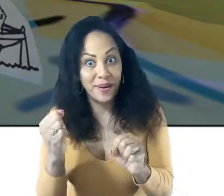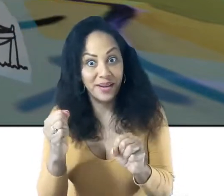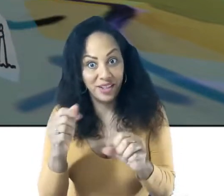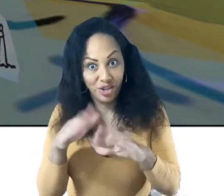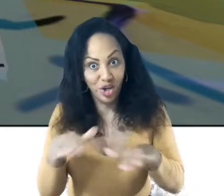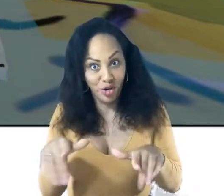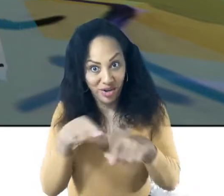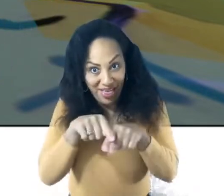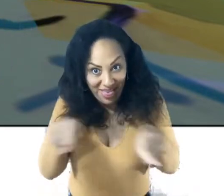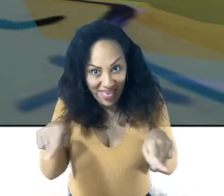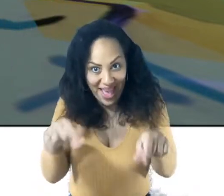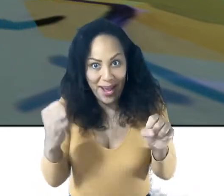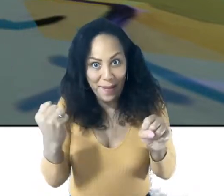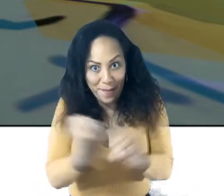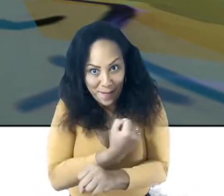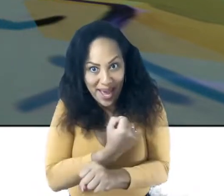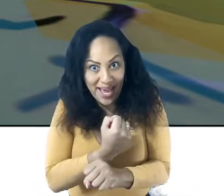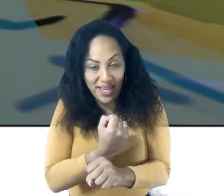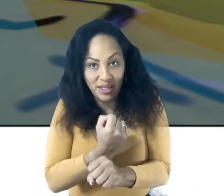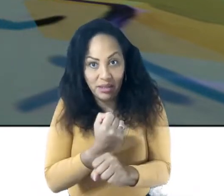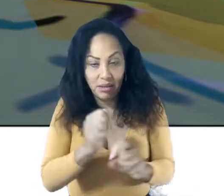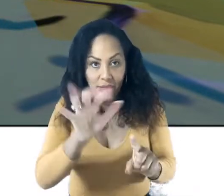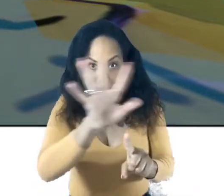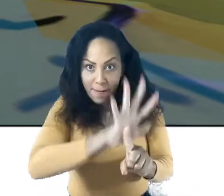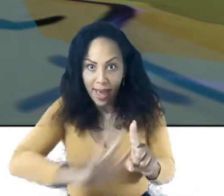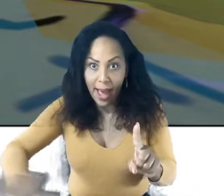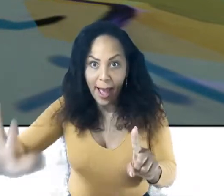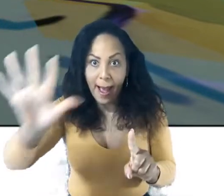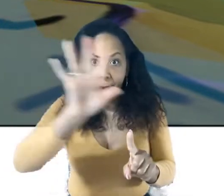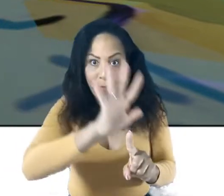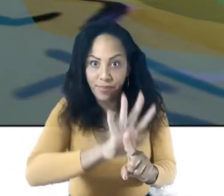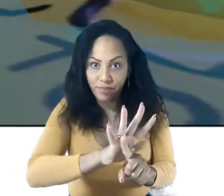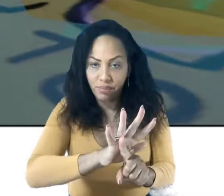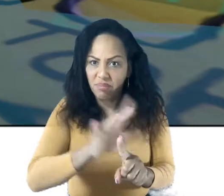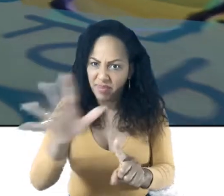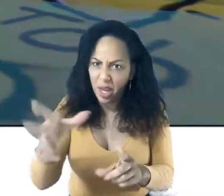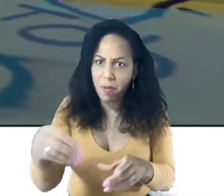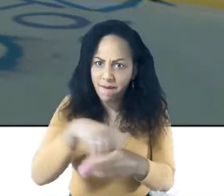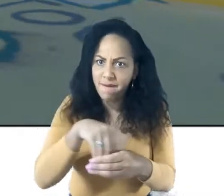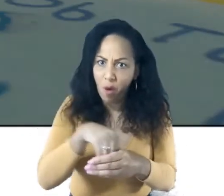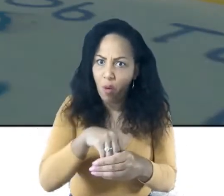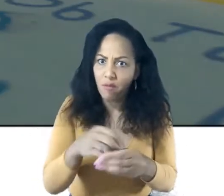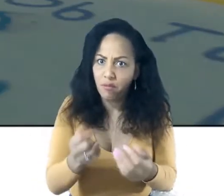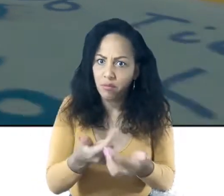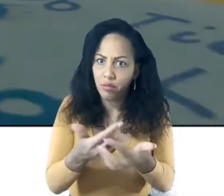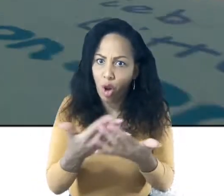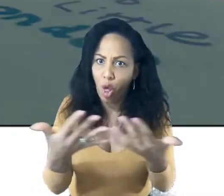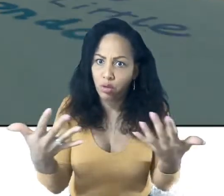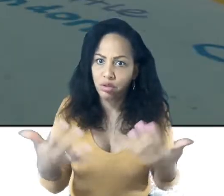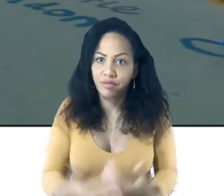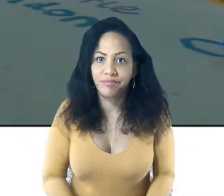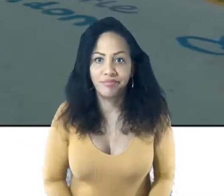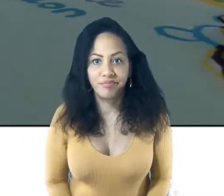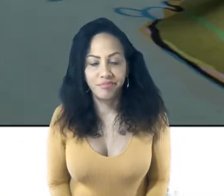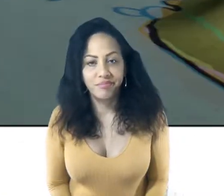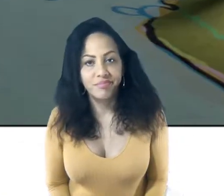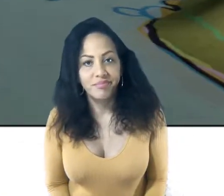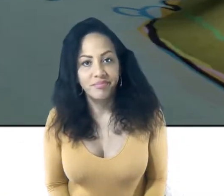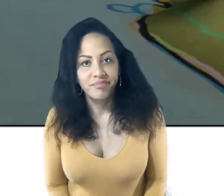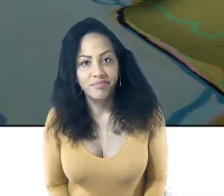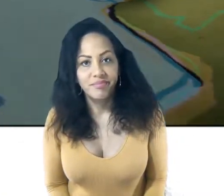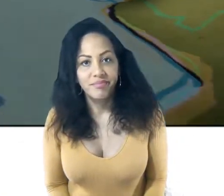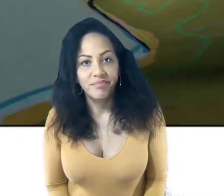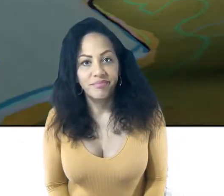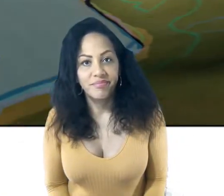hand and investment in how this was going to turn out. I'm not quite sure whether if we developed this version, it will end